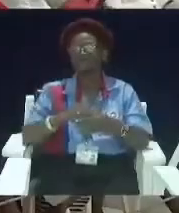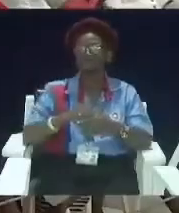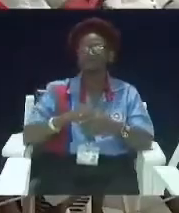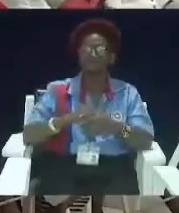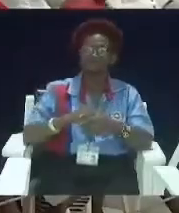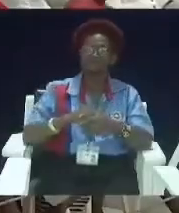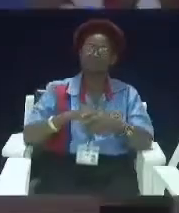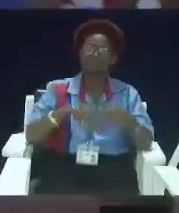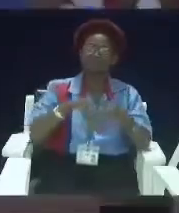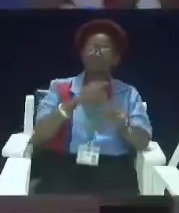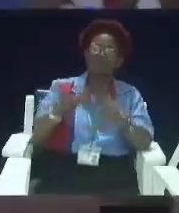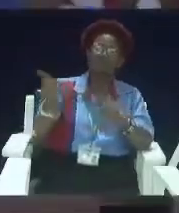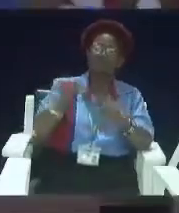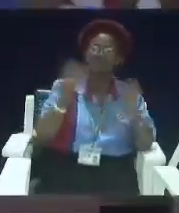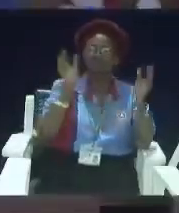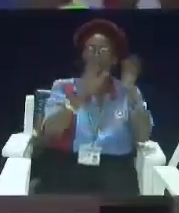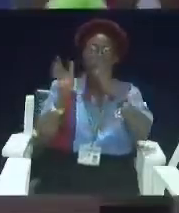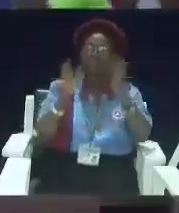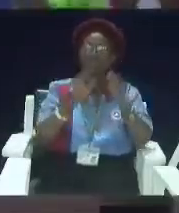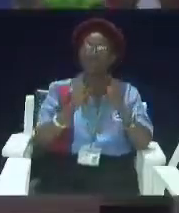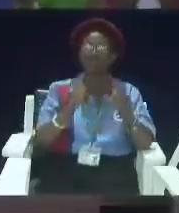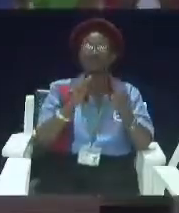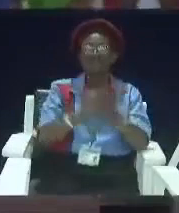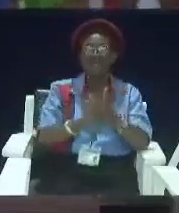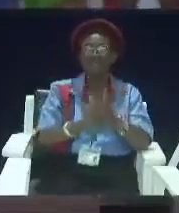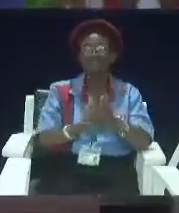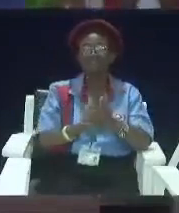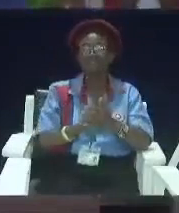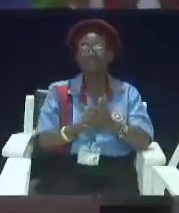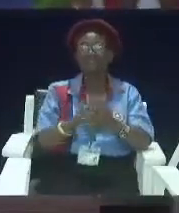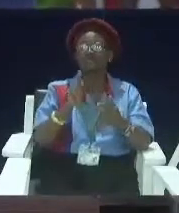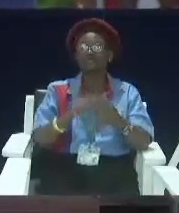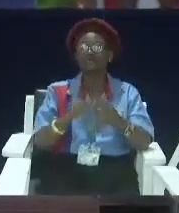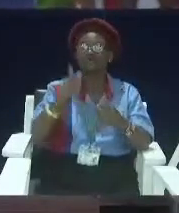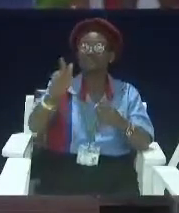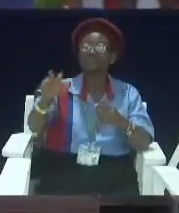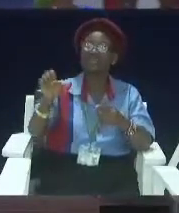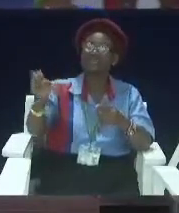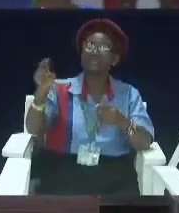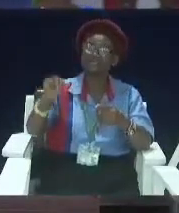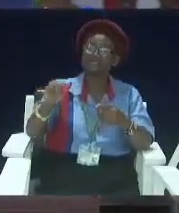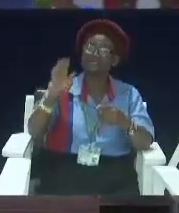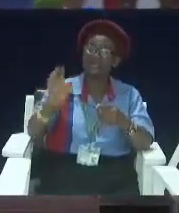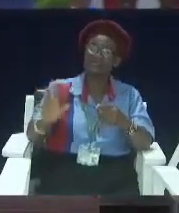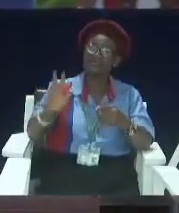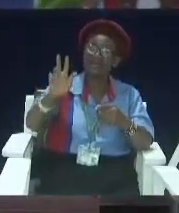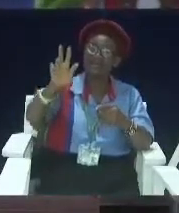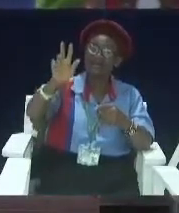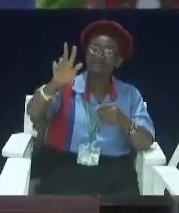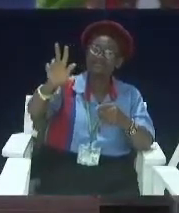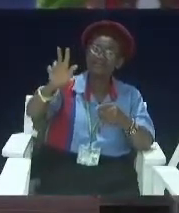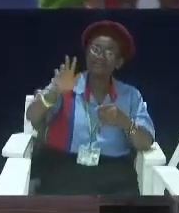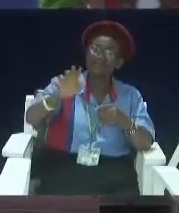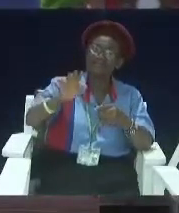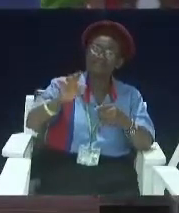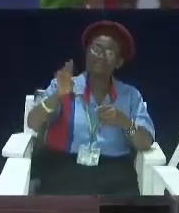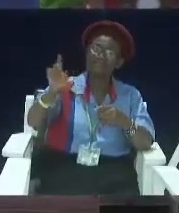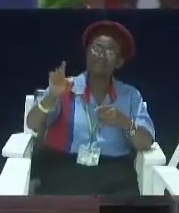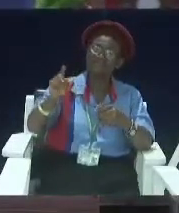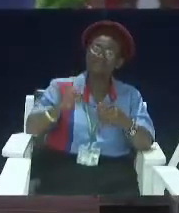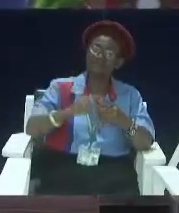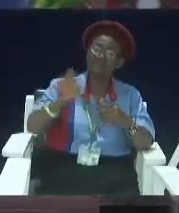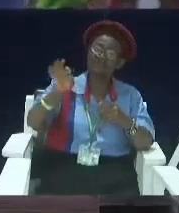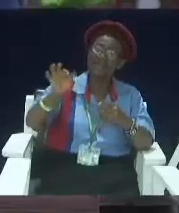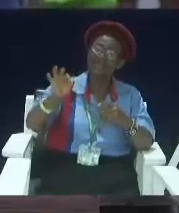Now, when you compare that to Genesis chapter 3 from verse 17 to 19, Genesis 3, 17 to